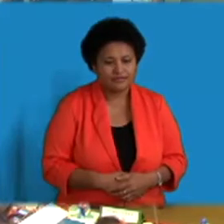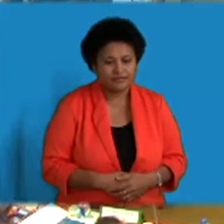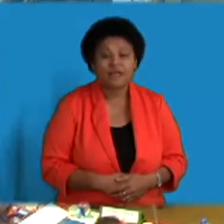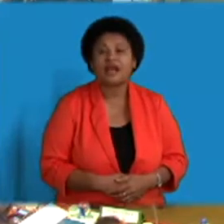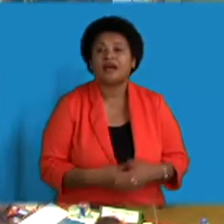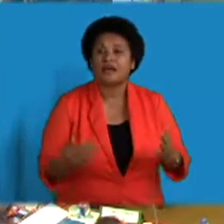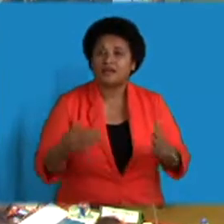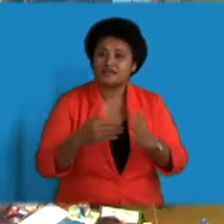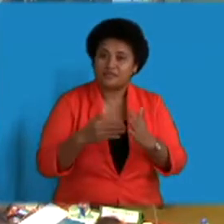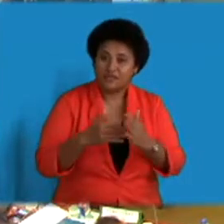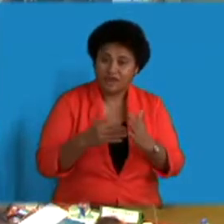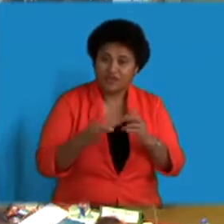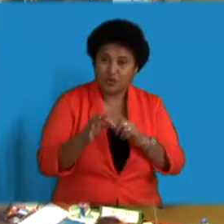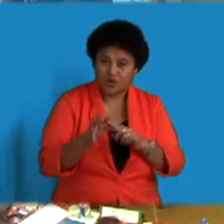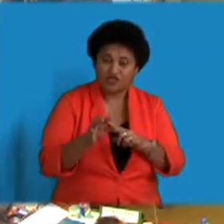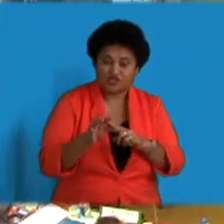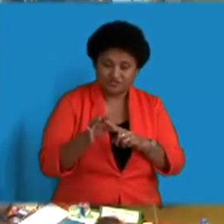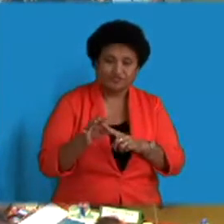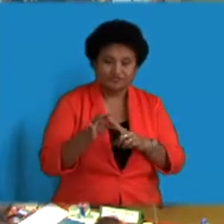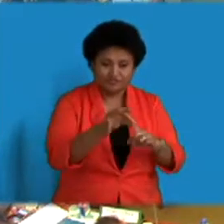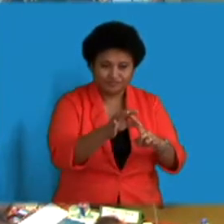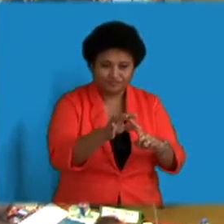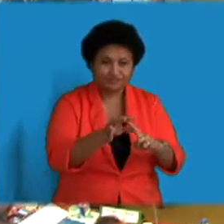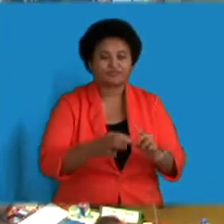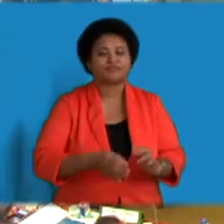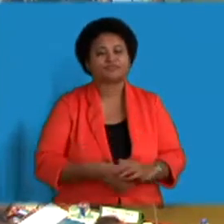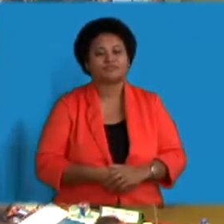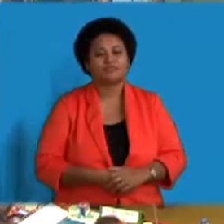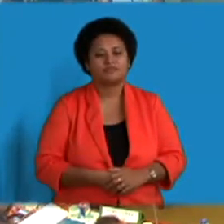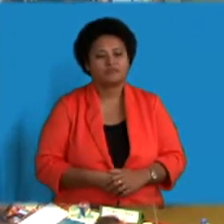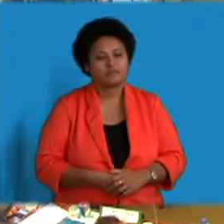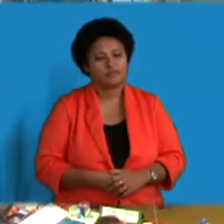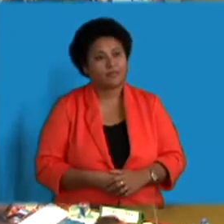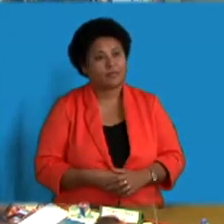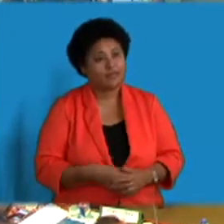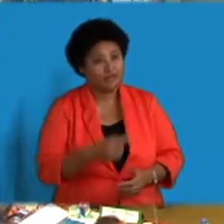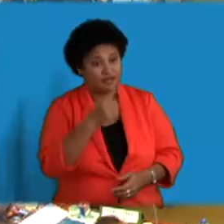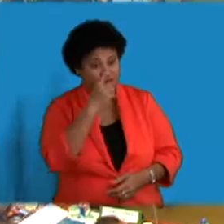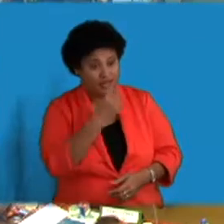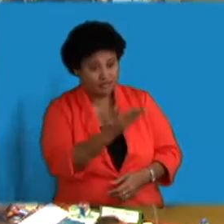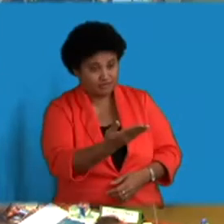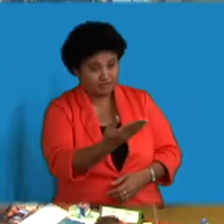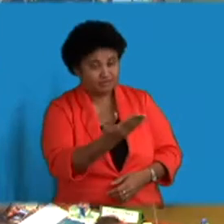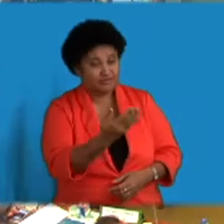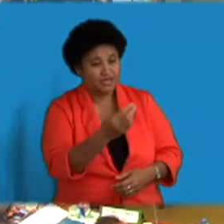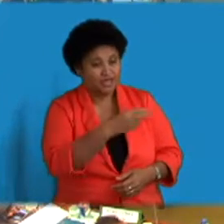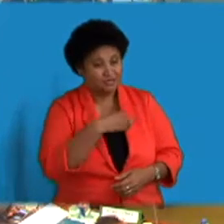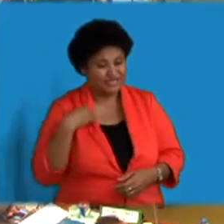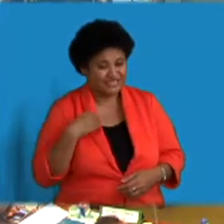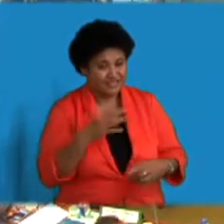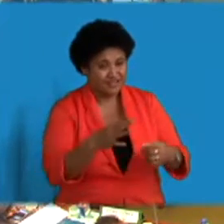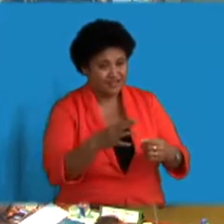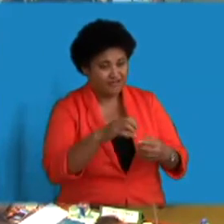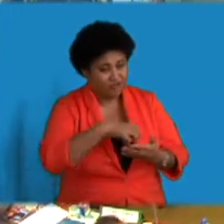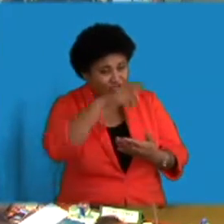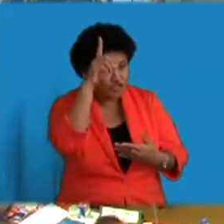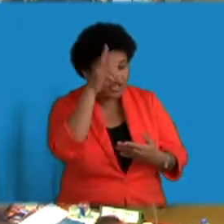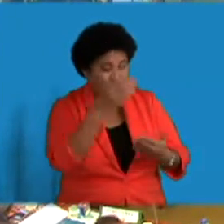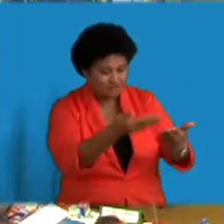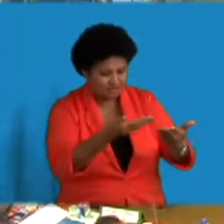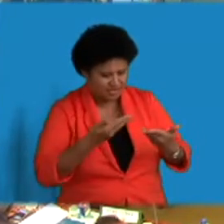Supplementary question, Madam Speaker. Supplementary question. Thank you, Madam Speaker. Can the Honorable Minister for Education provide details